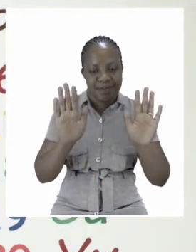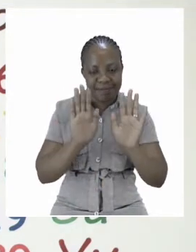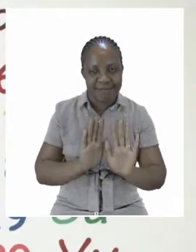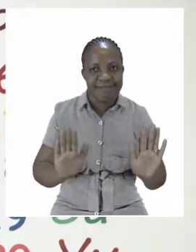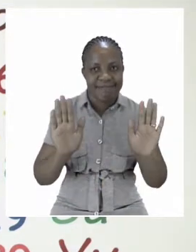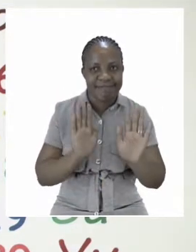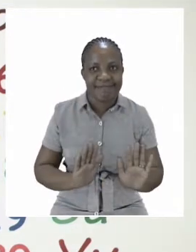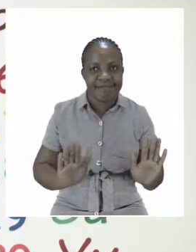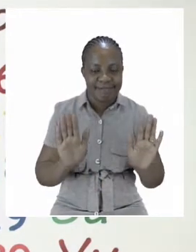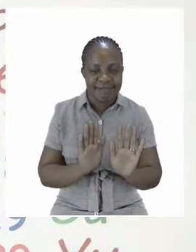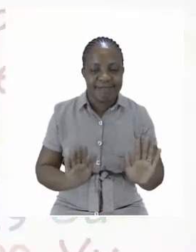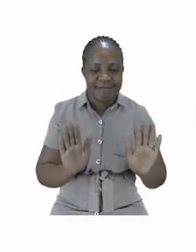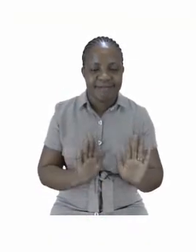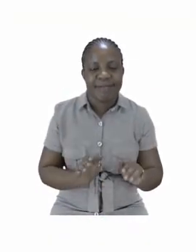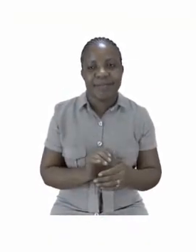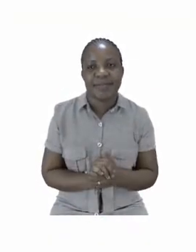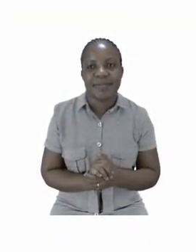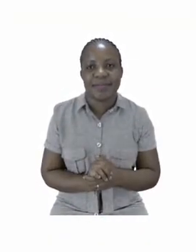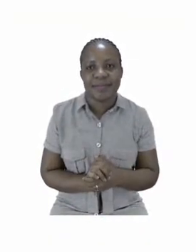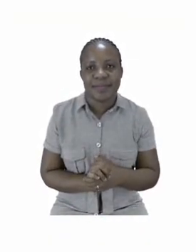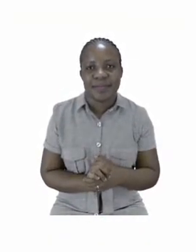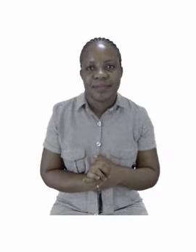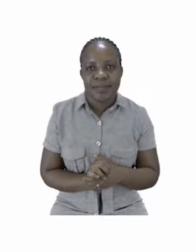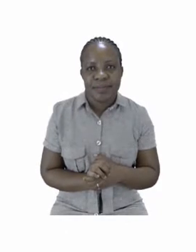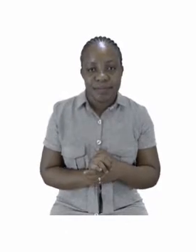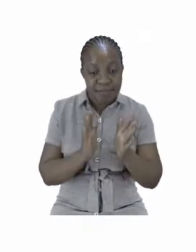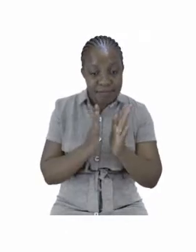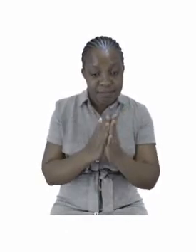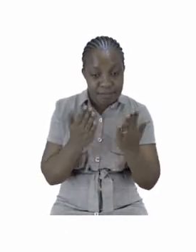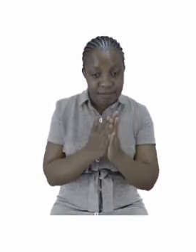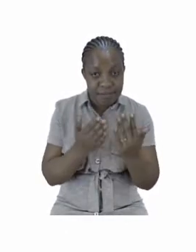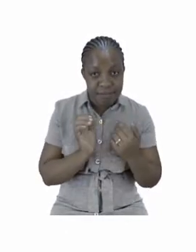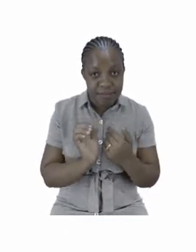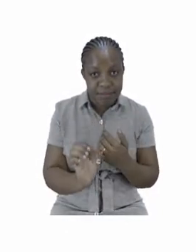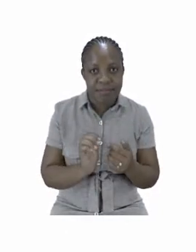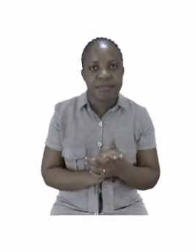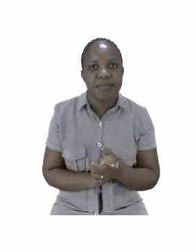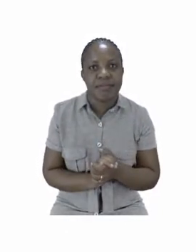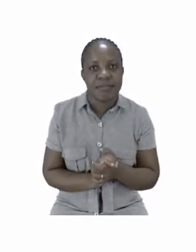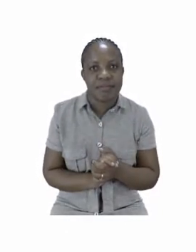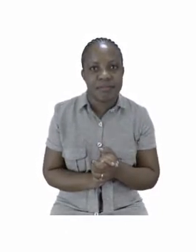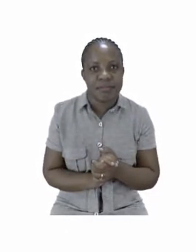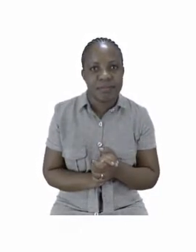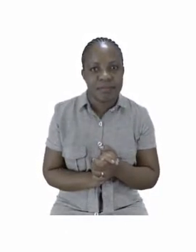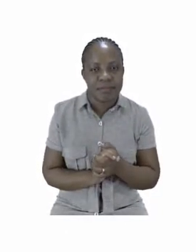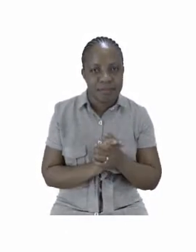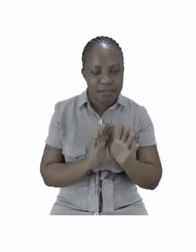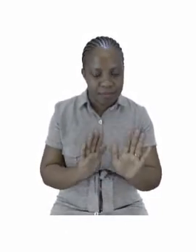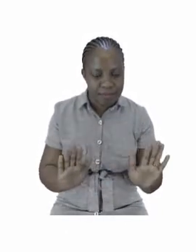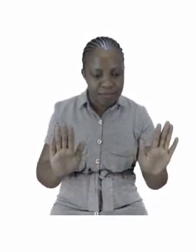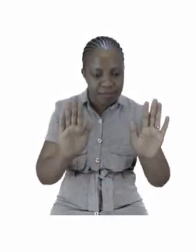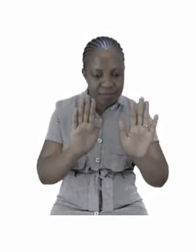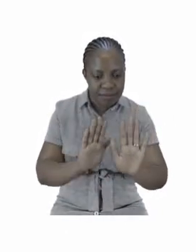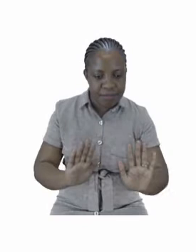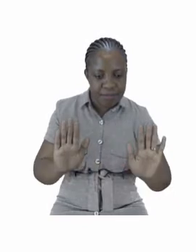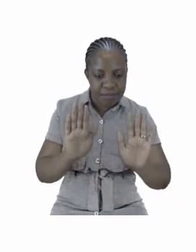our exercise. On our exercise, it is asking us to color in the body